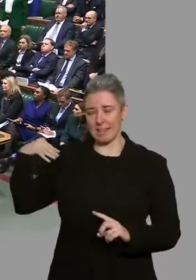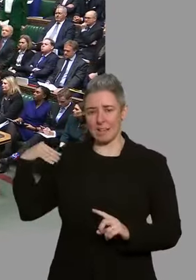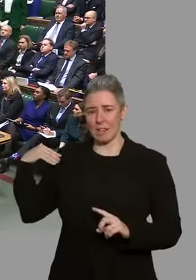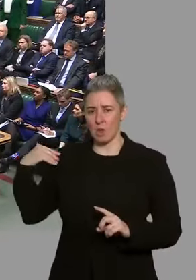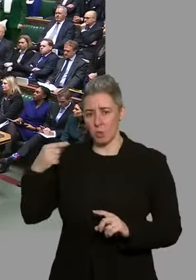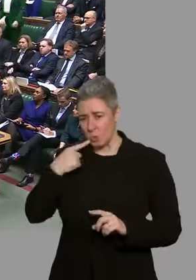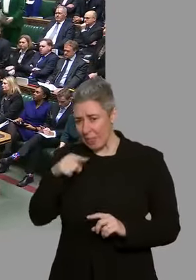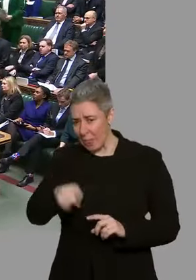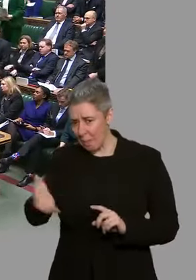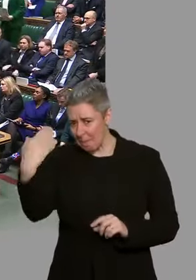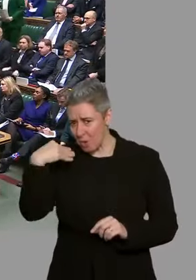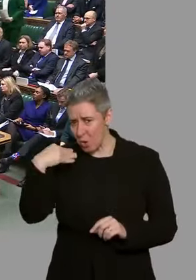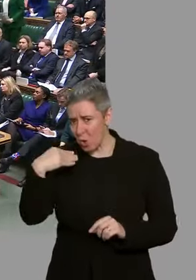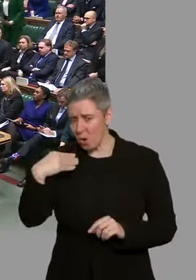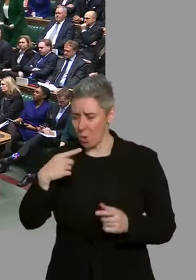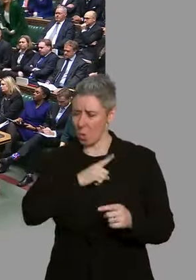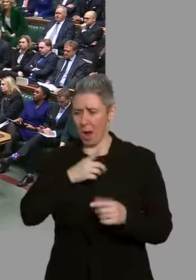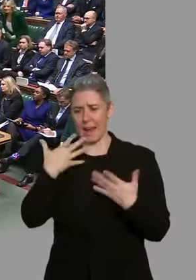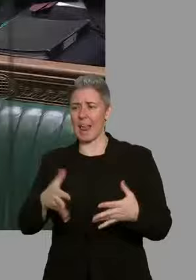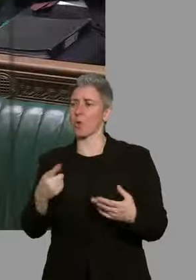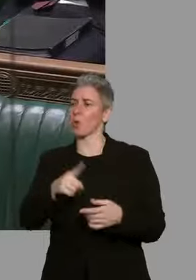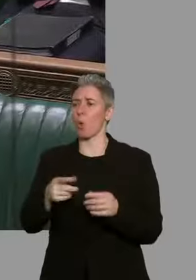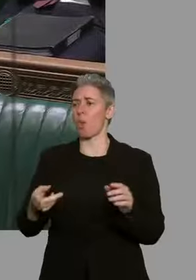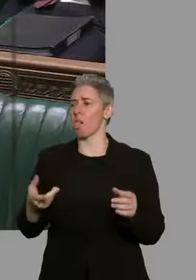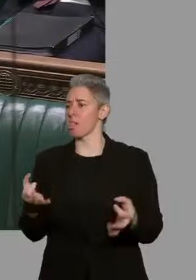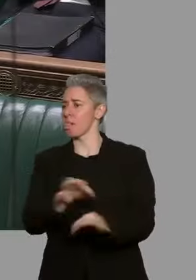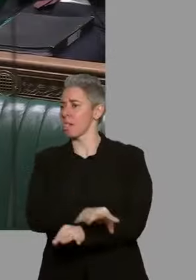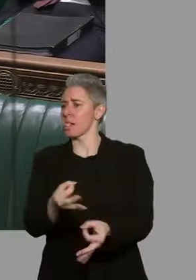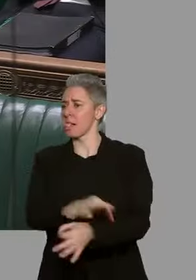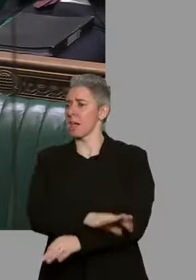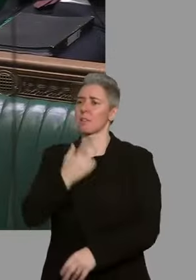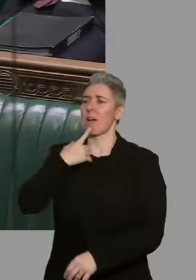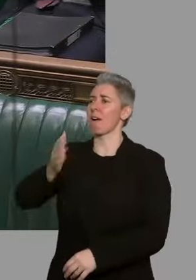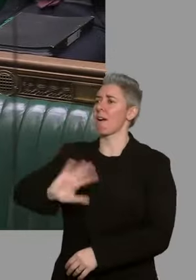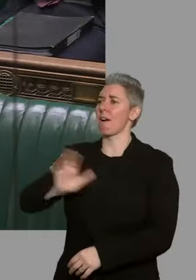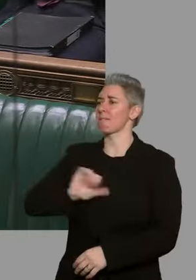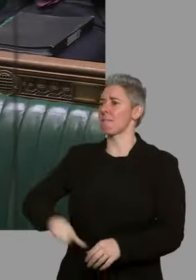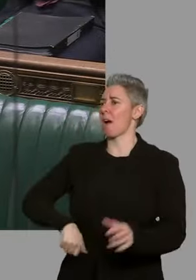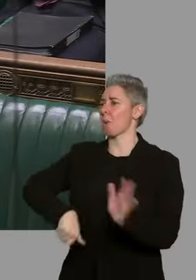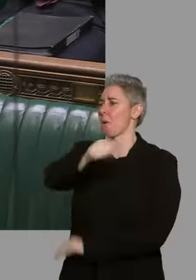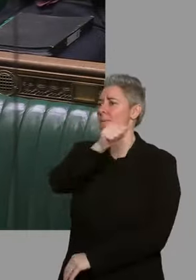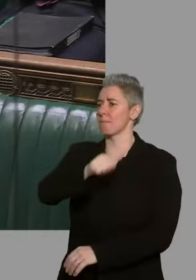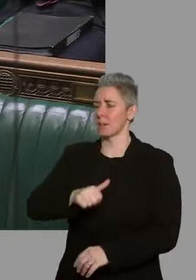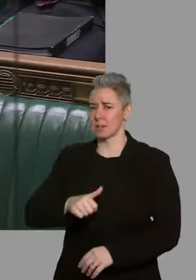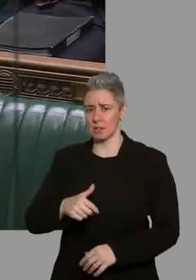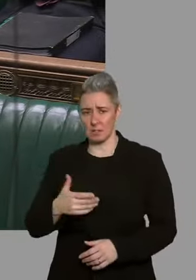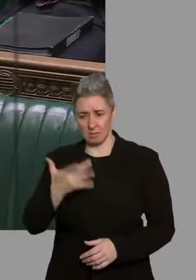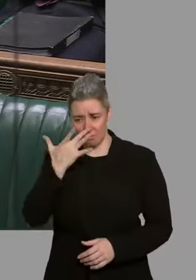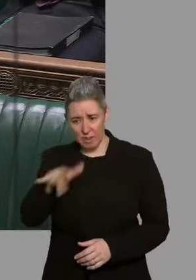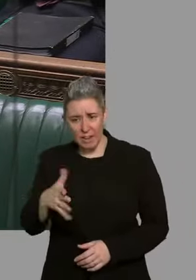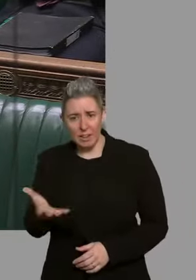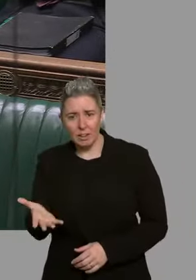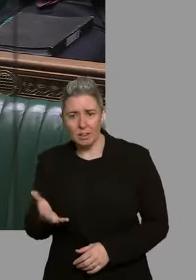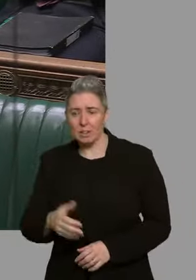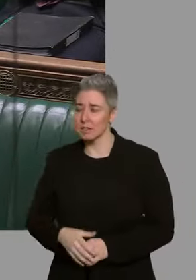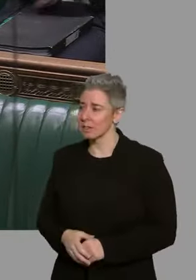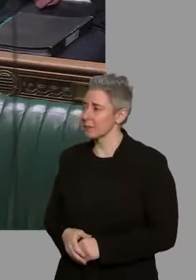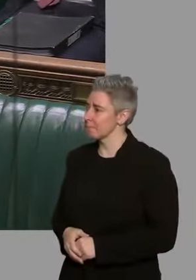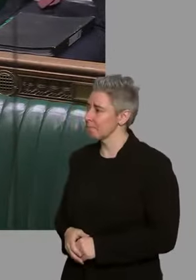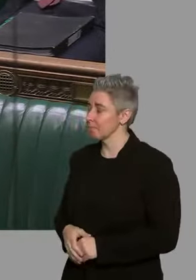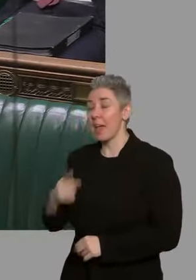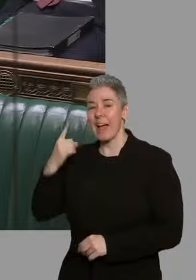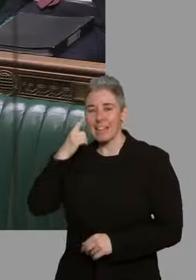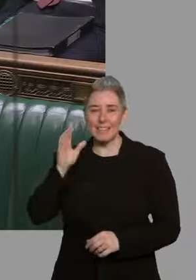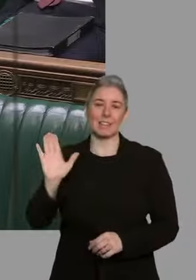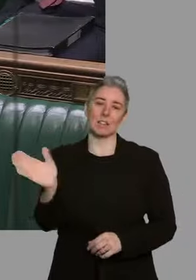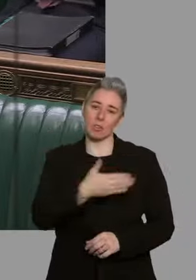Mr. Speaker, I think everybody welcomes the £5 billion over the next 2 years that we put in the budget to... Well, they shake their heads.